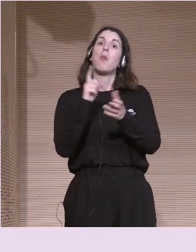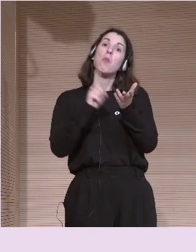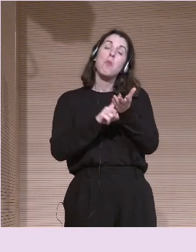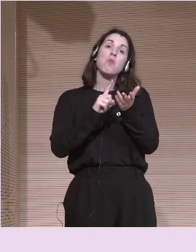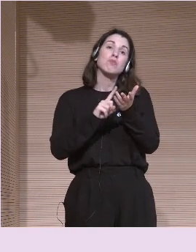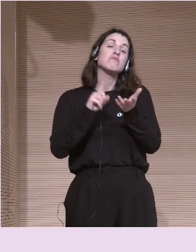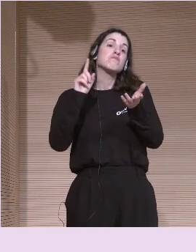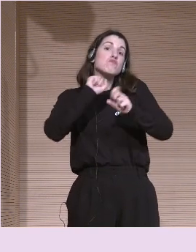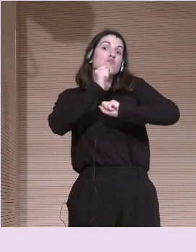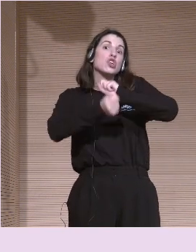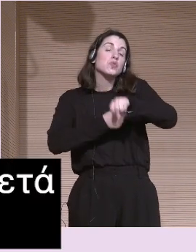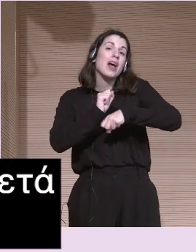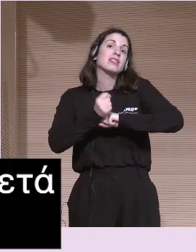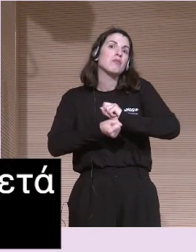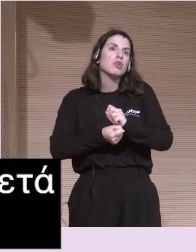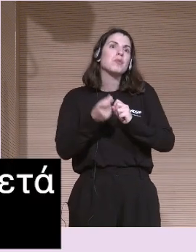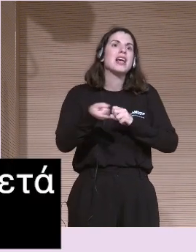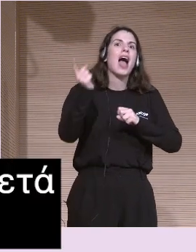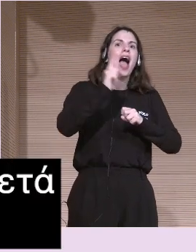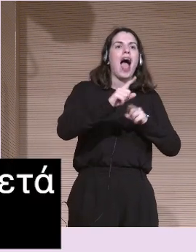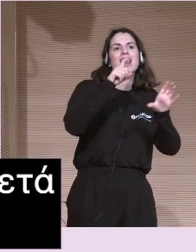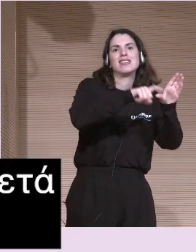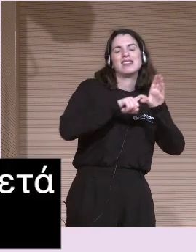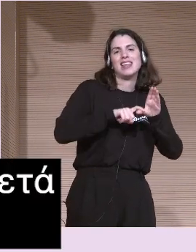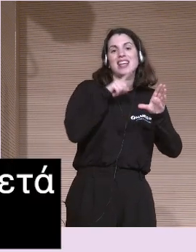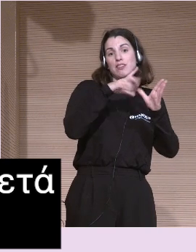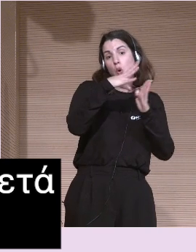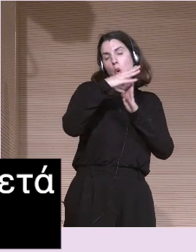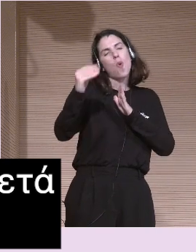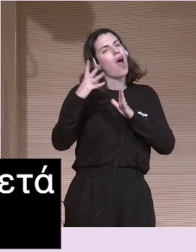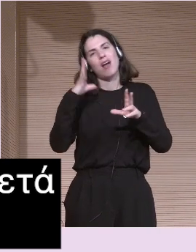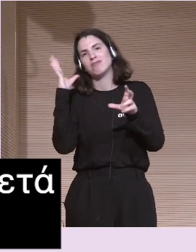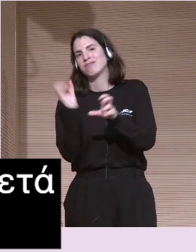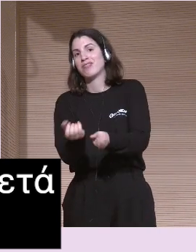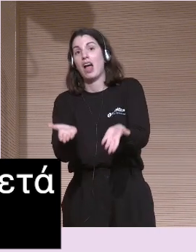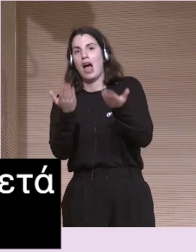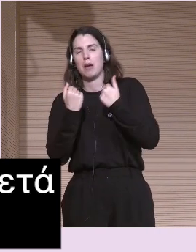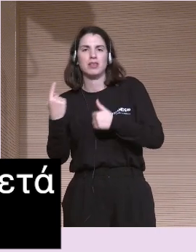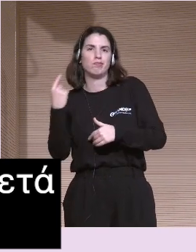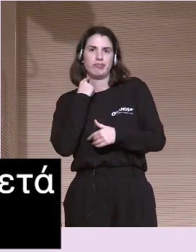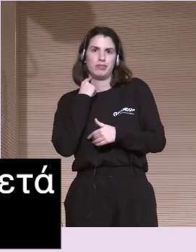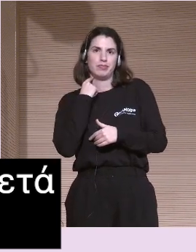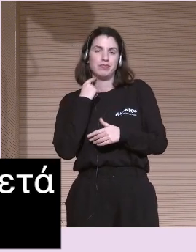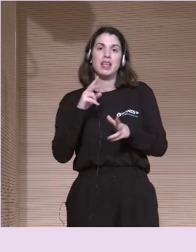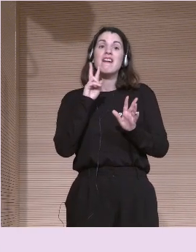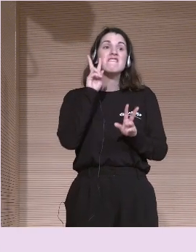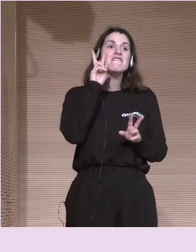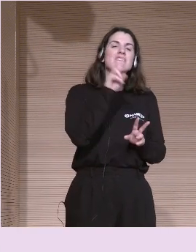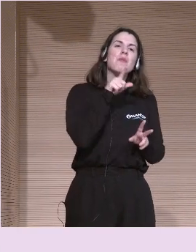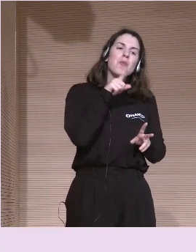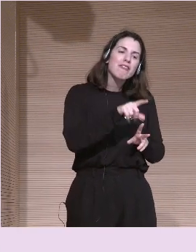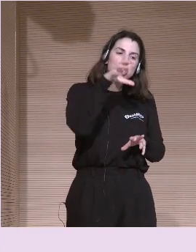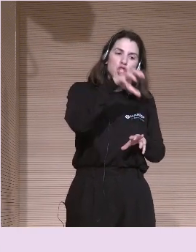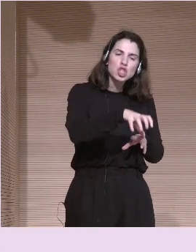Marley's Chicken and Max's Chicken. So this is a photographic project that looks at that kind of local phenomenon of these kind of chicken shops. And it's also a